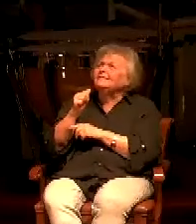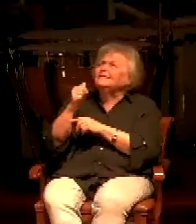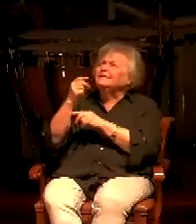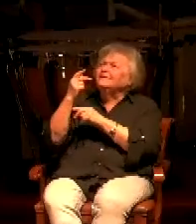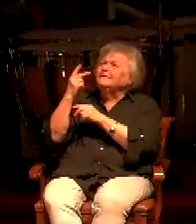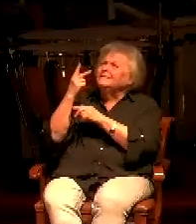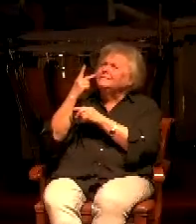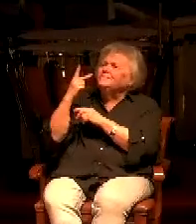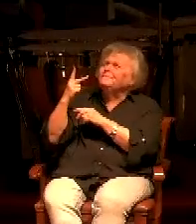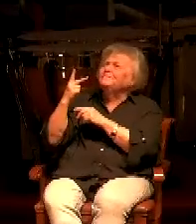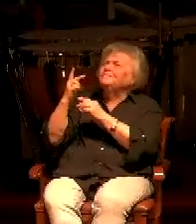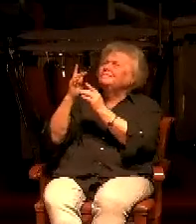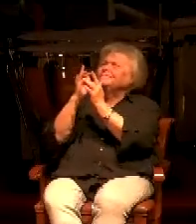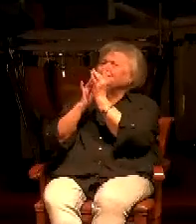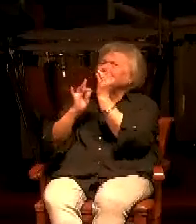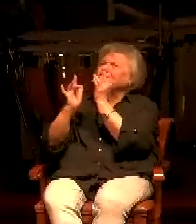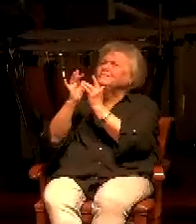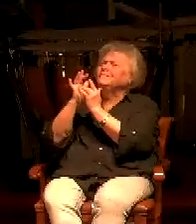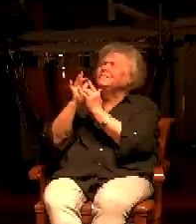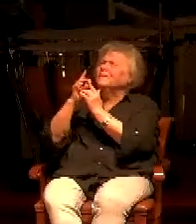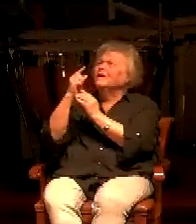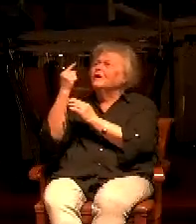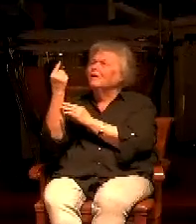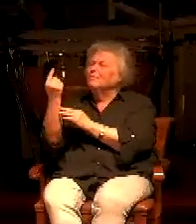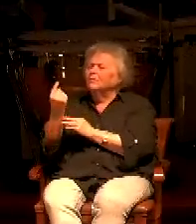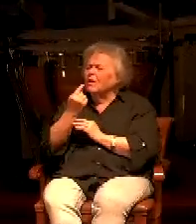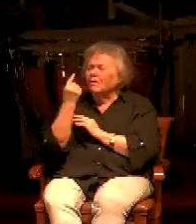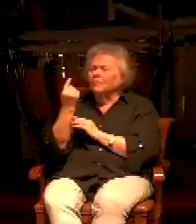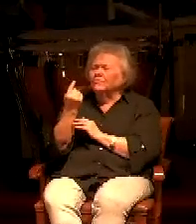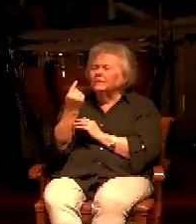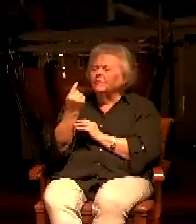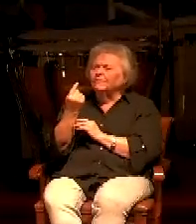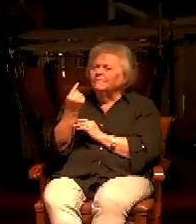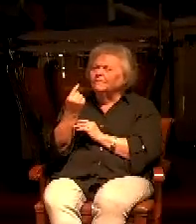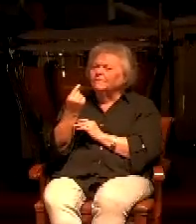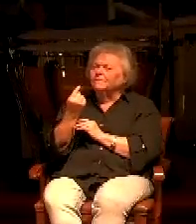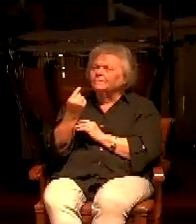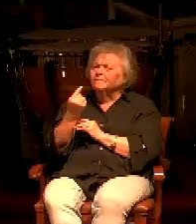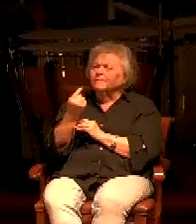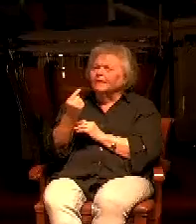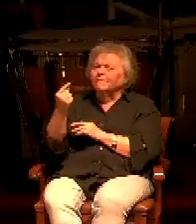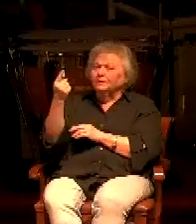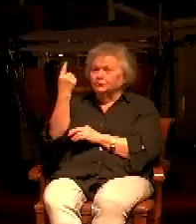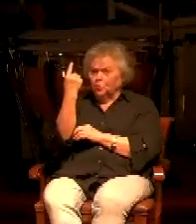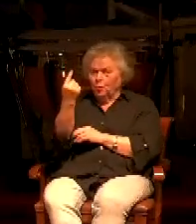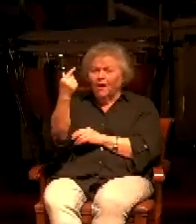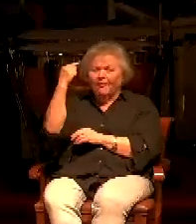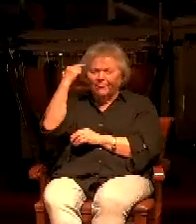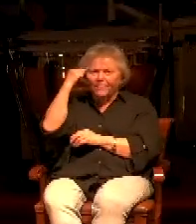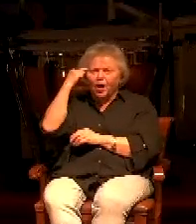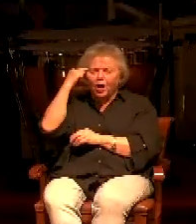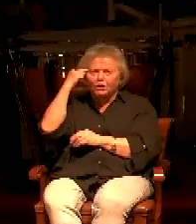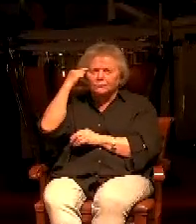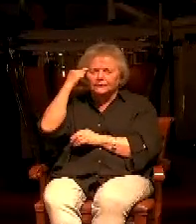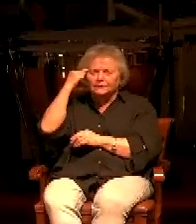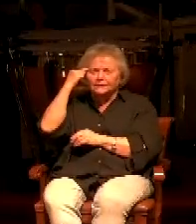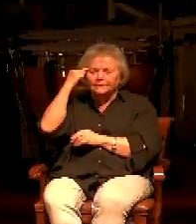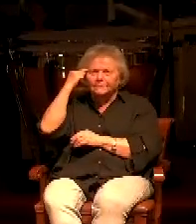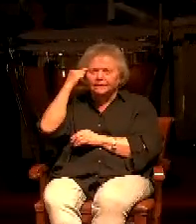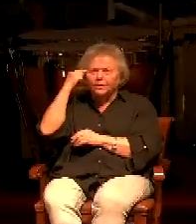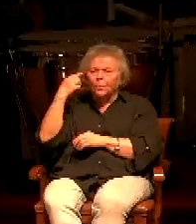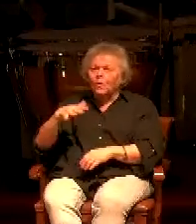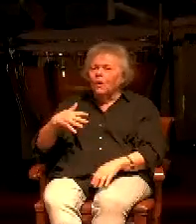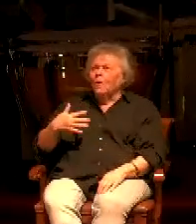way up into his death, all by himself, there is one overarching thought we should have. Man, he loves